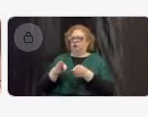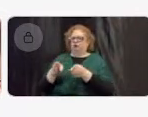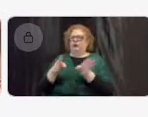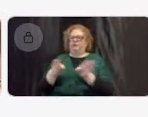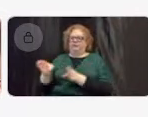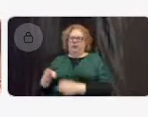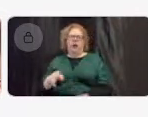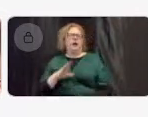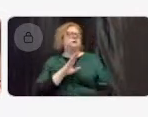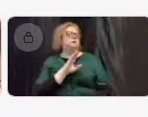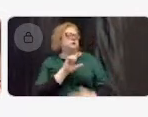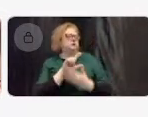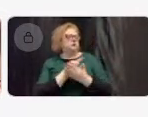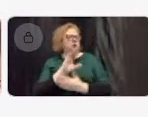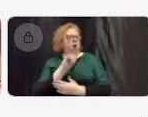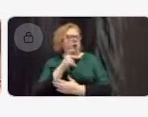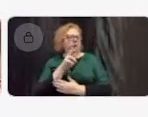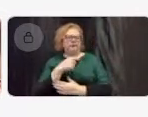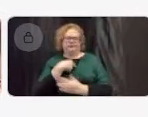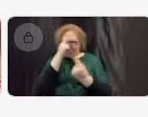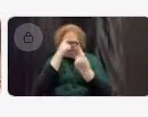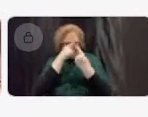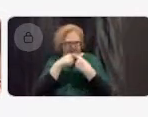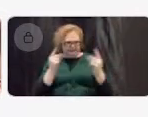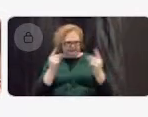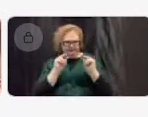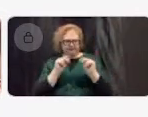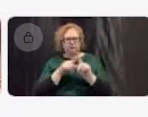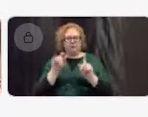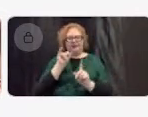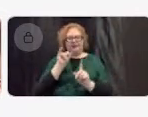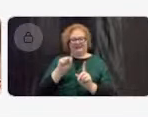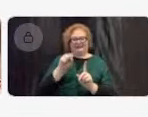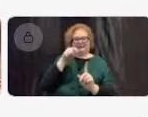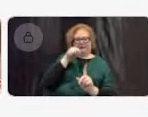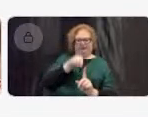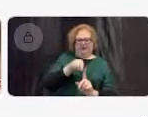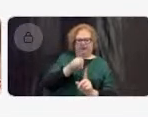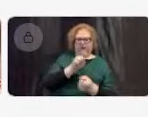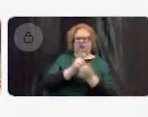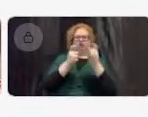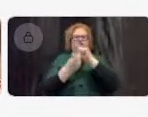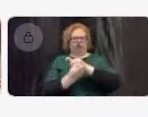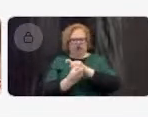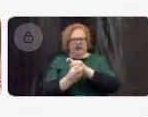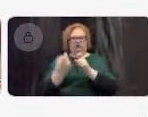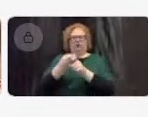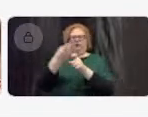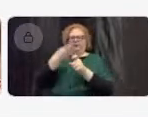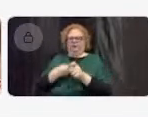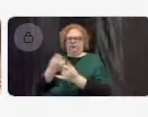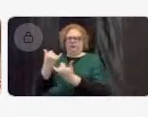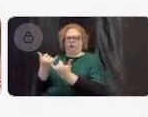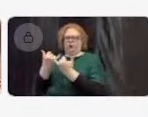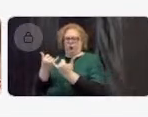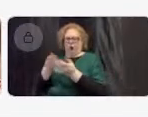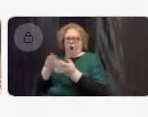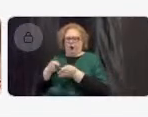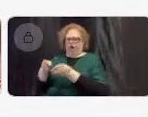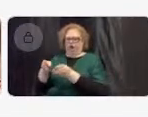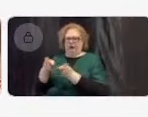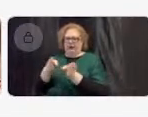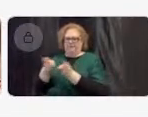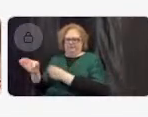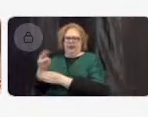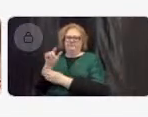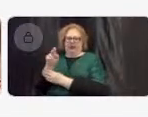is this a change from what's on the current master street plan? If the answer to that is yes,